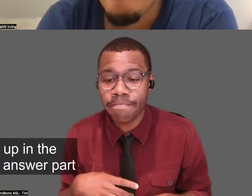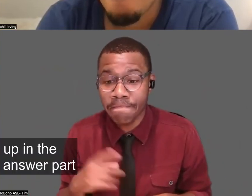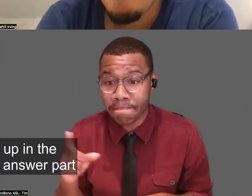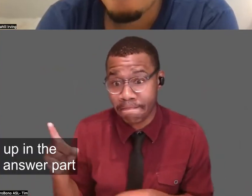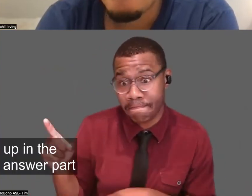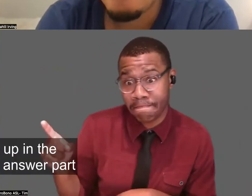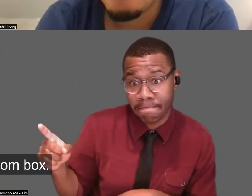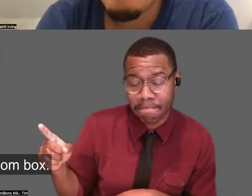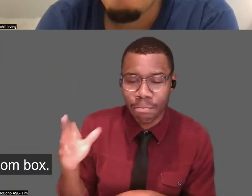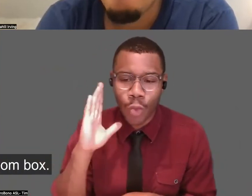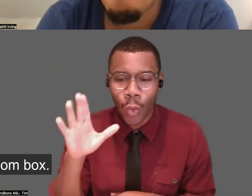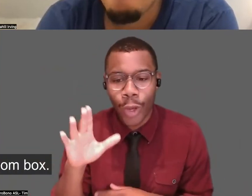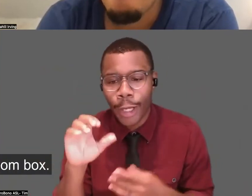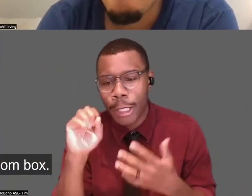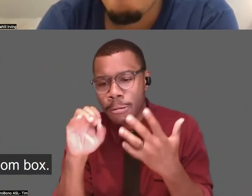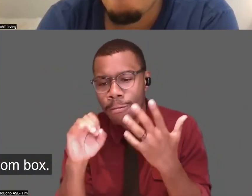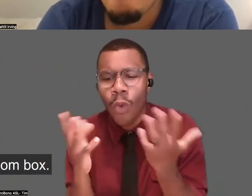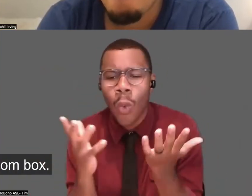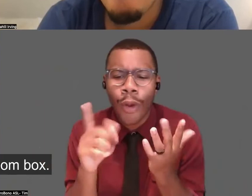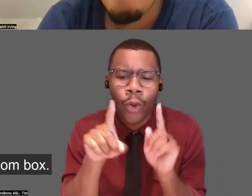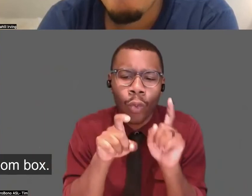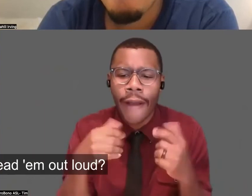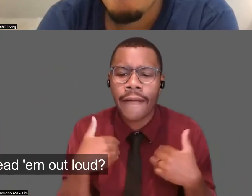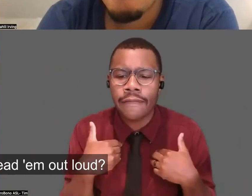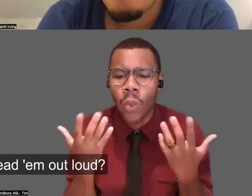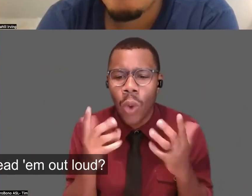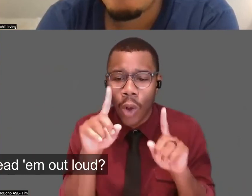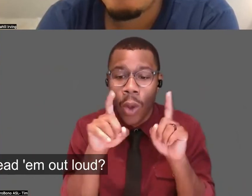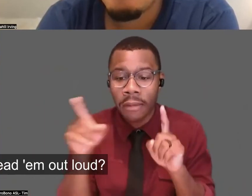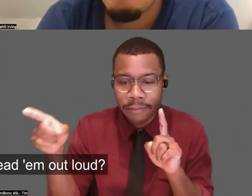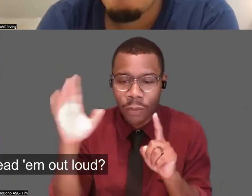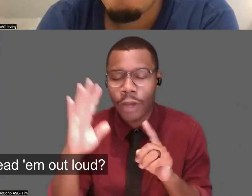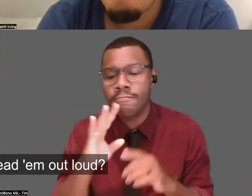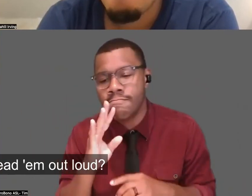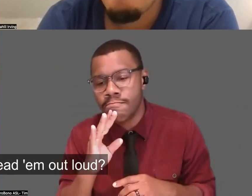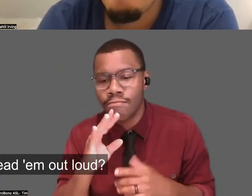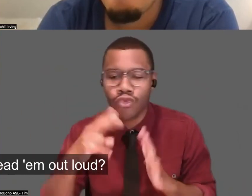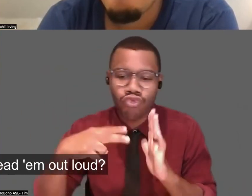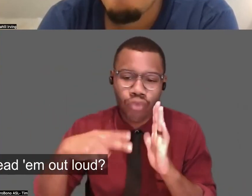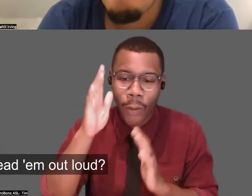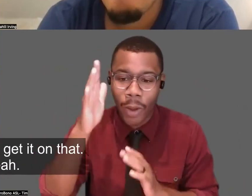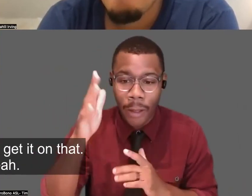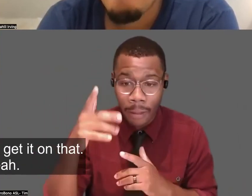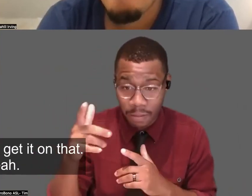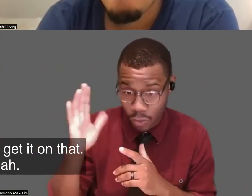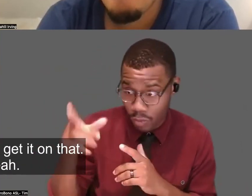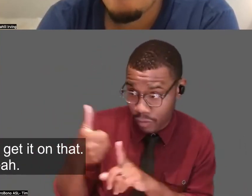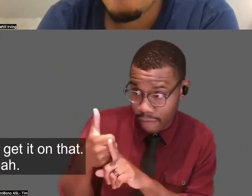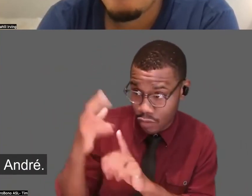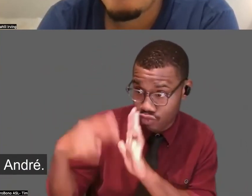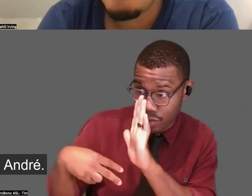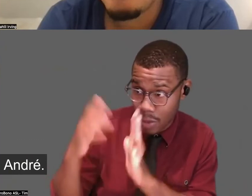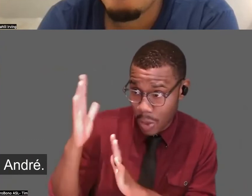and answer part of the Zoom box. So if y'all gonna read them out loud, go ahead and get on